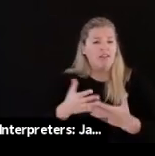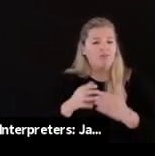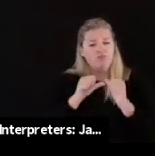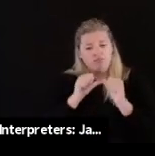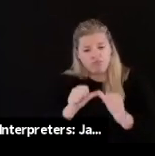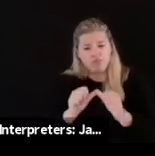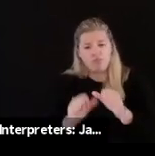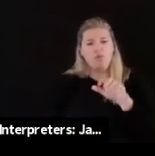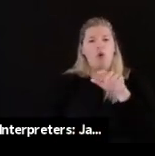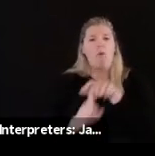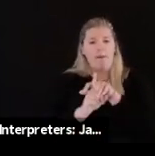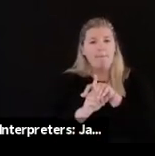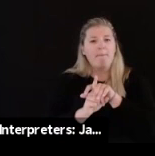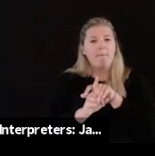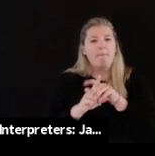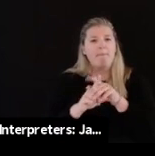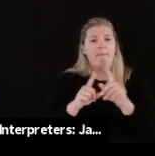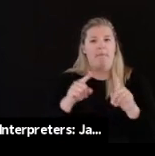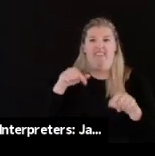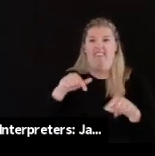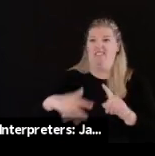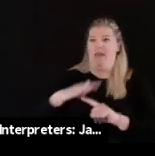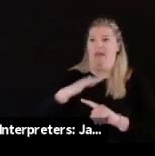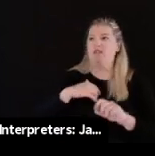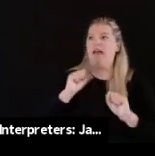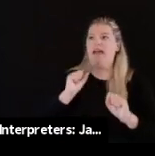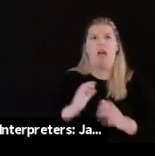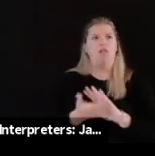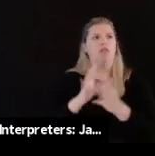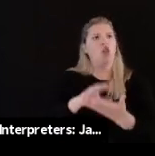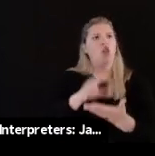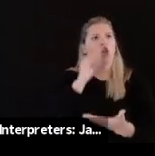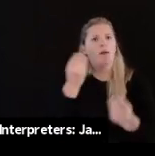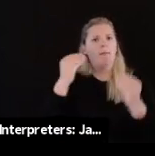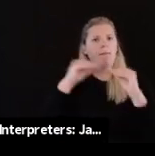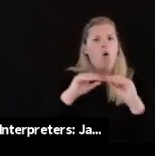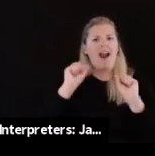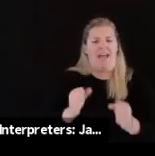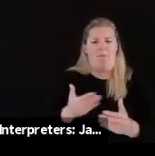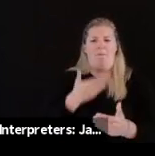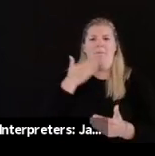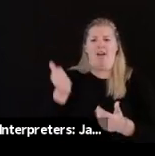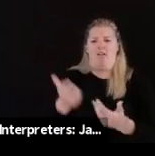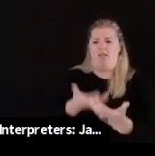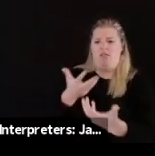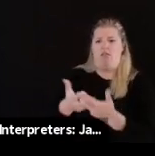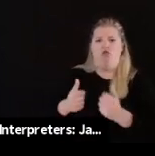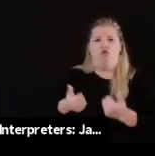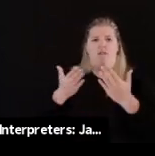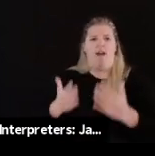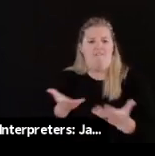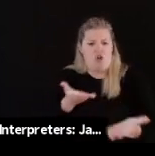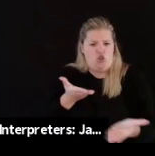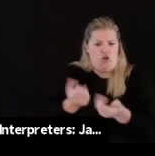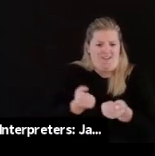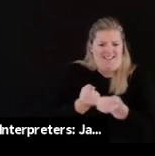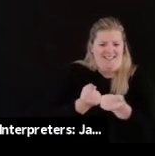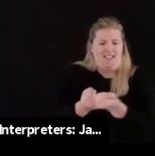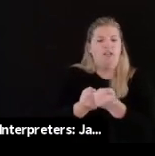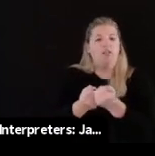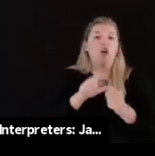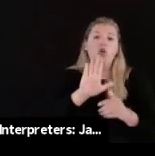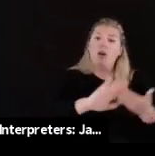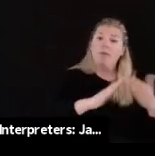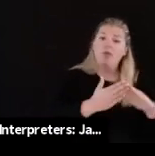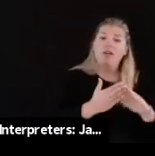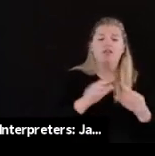show up in spaces where you get to build your capacity to better serve the survivors in our communities and across the nation. So thank you. Today,